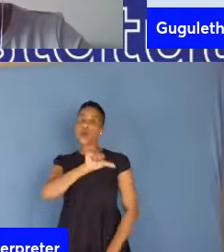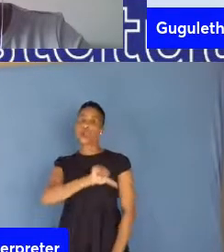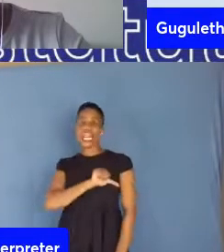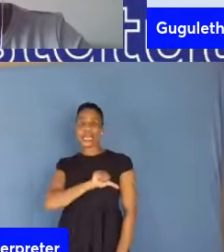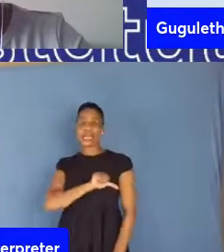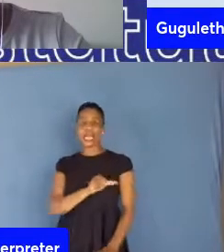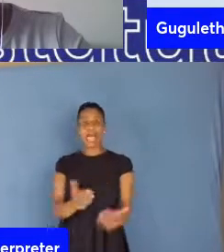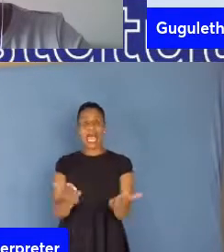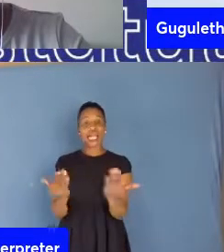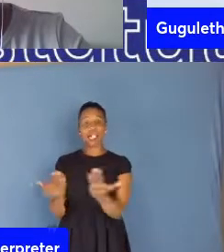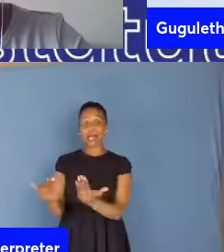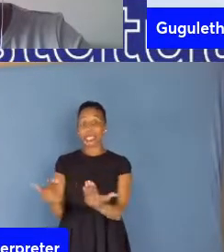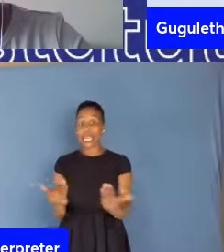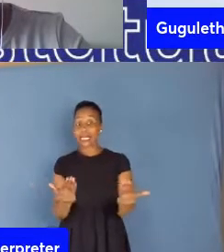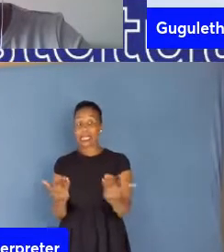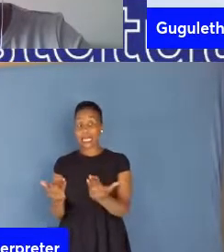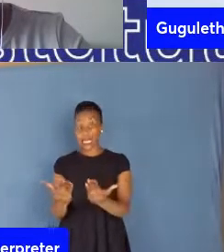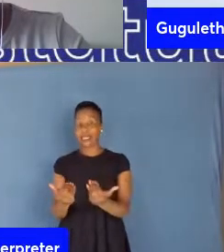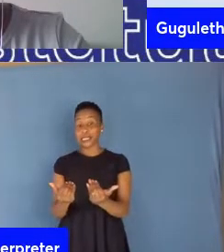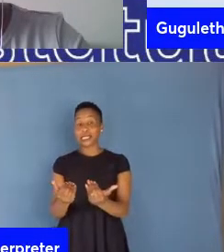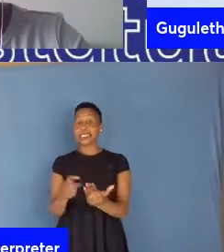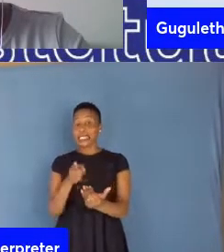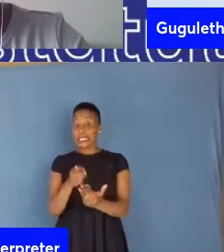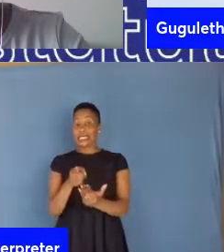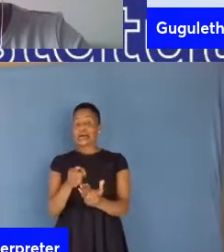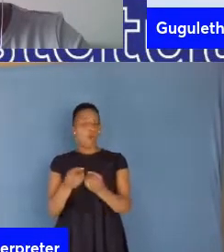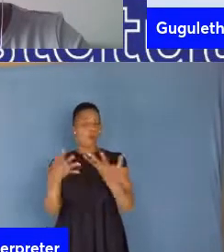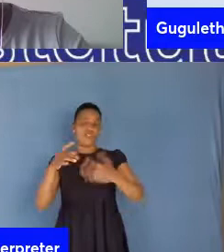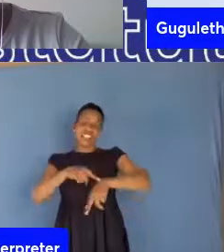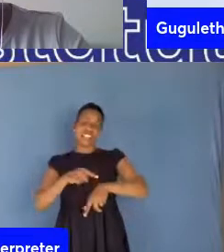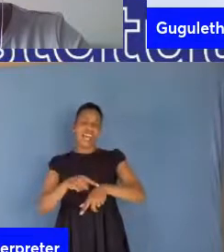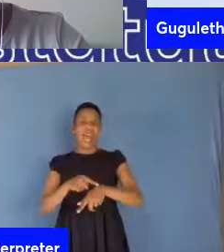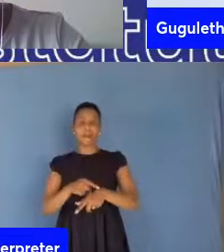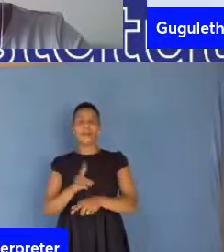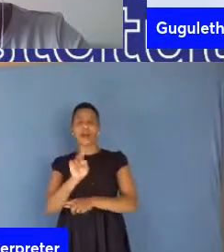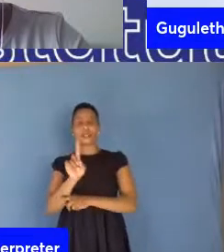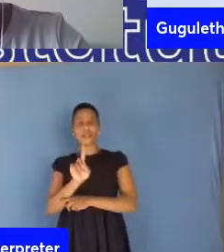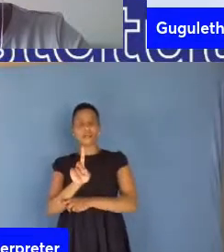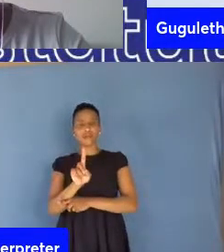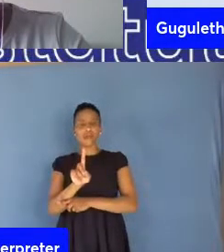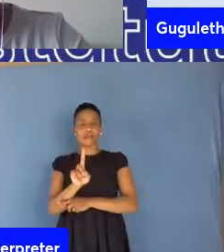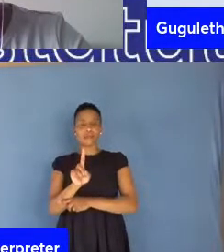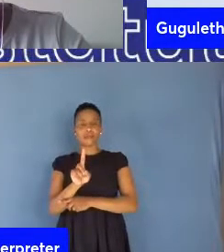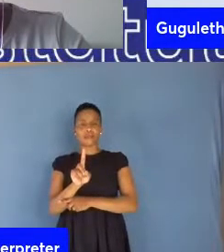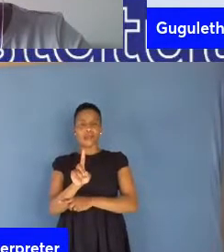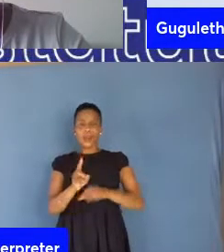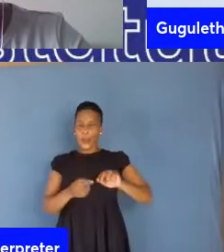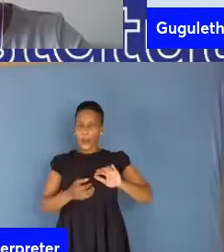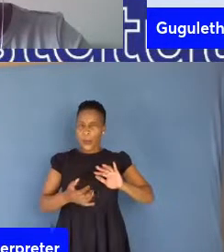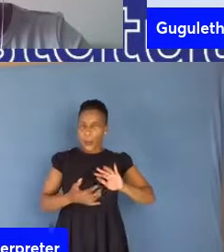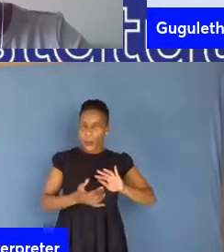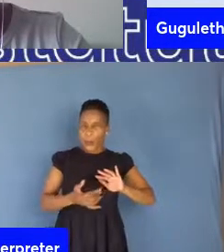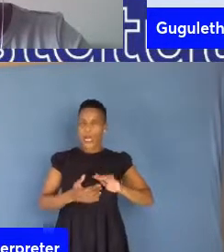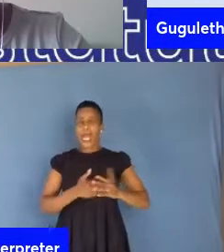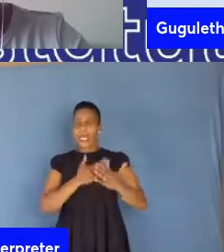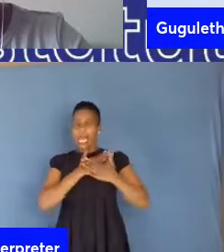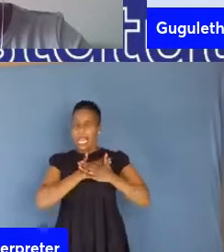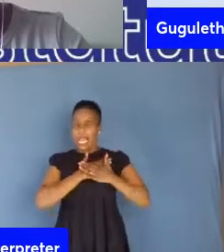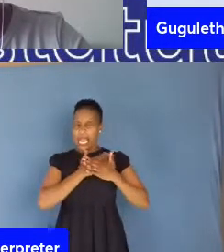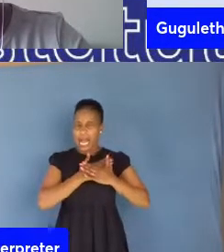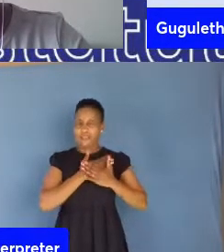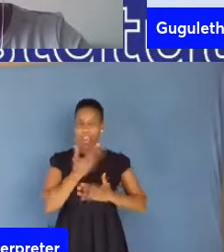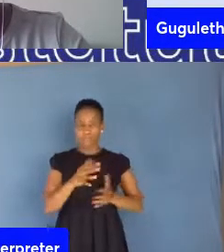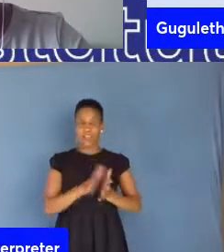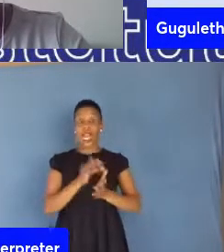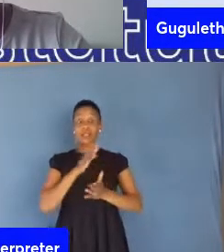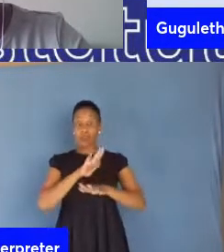with that, often than not, are that if you are compassionate, if you are caring and you are kind,